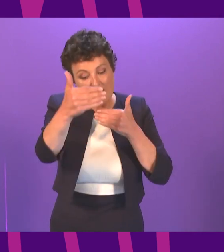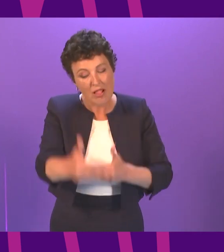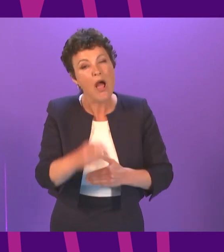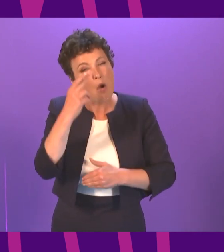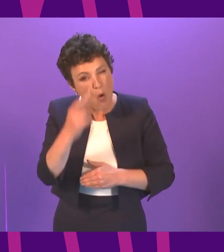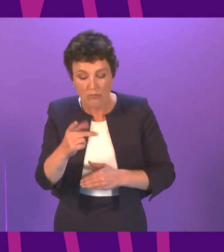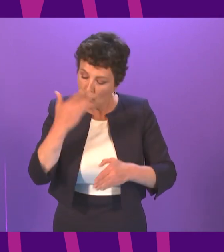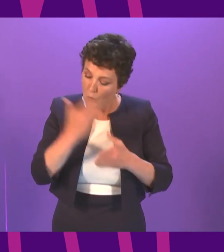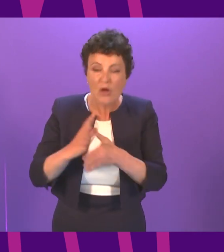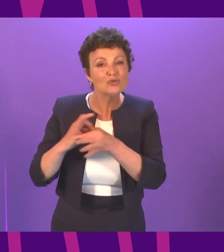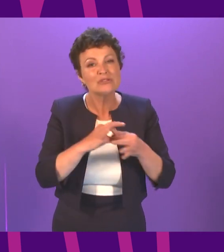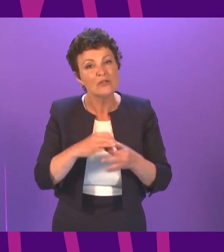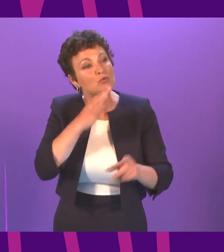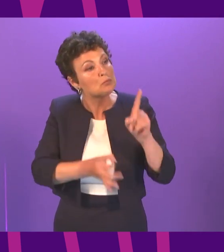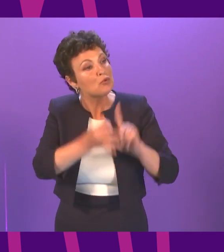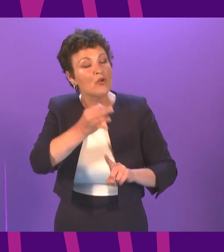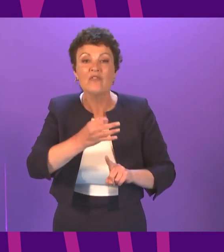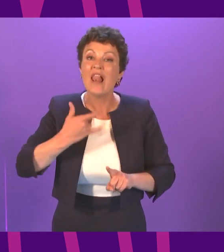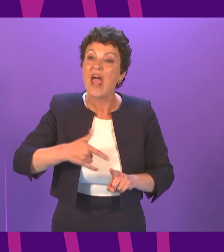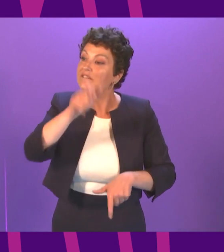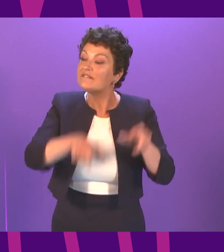people that we all represent.